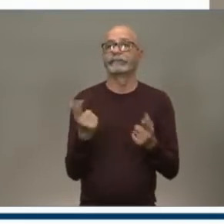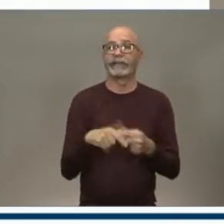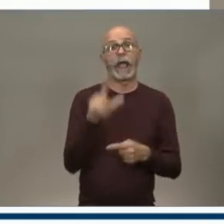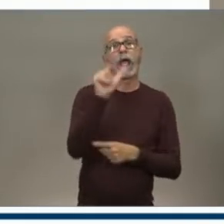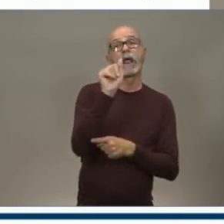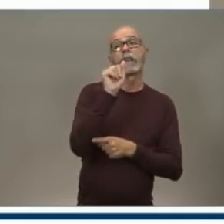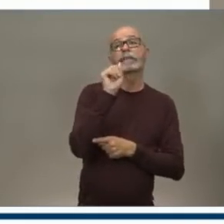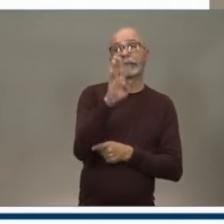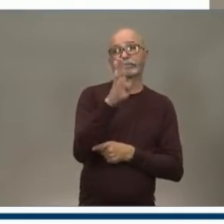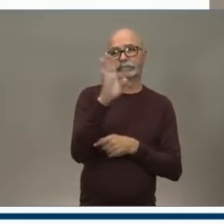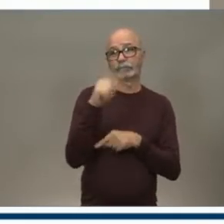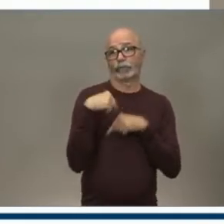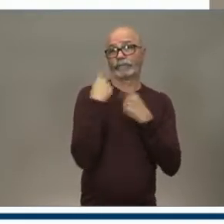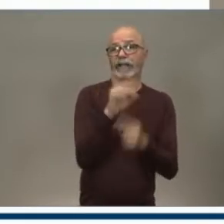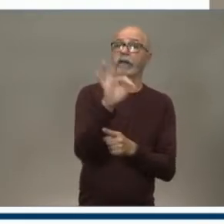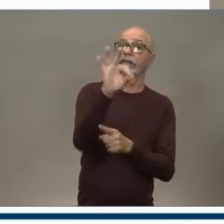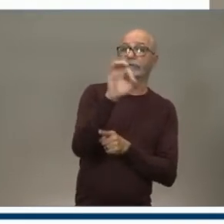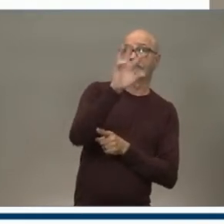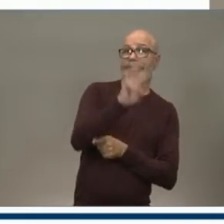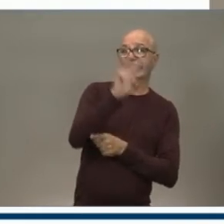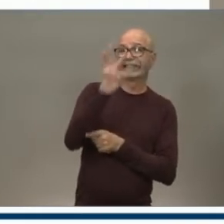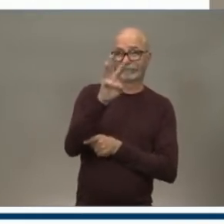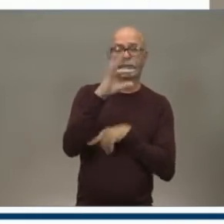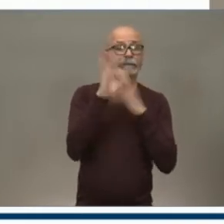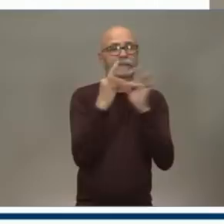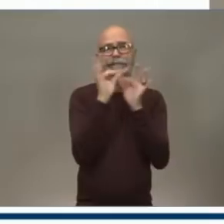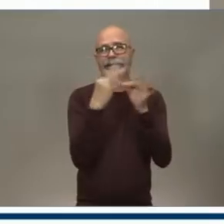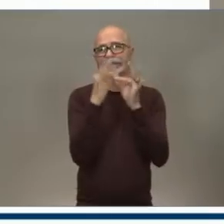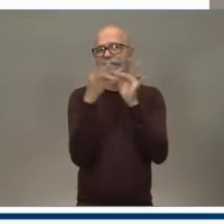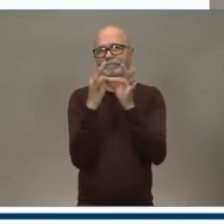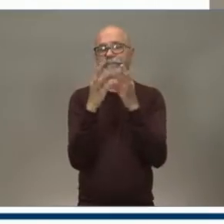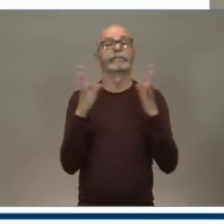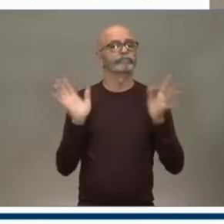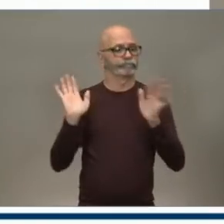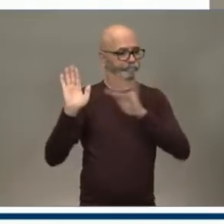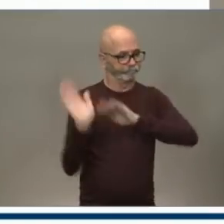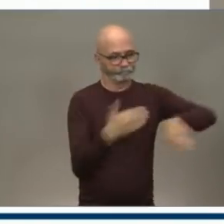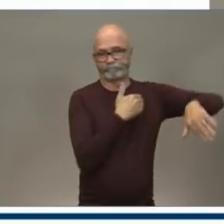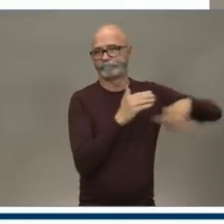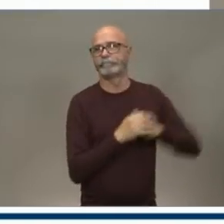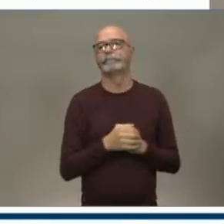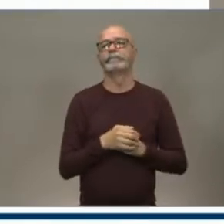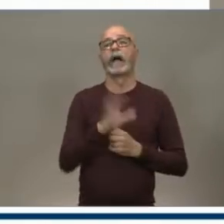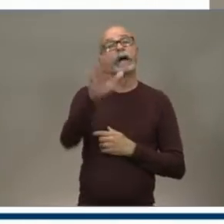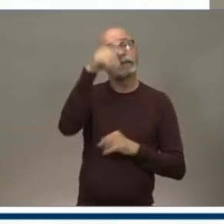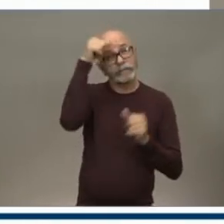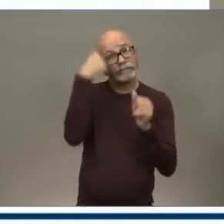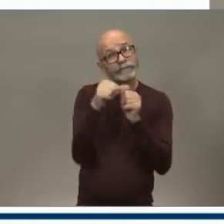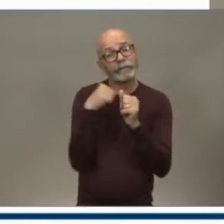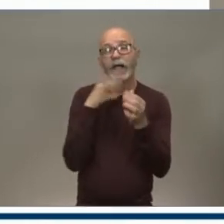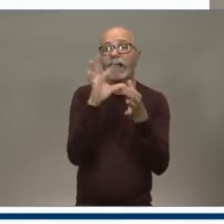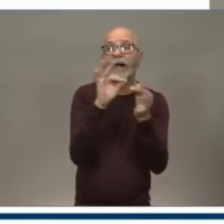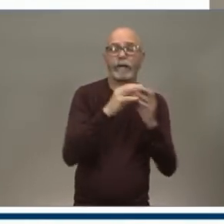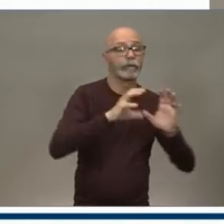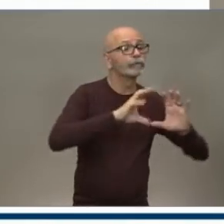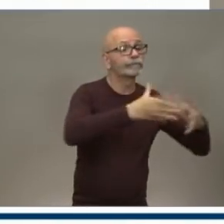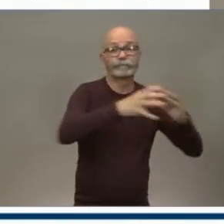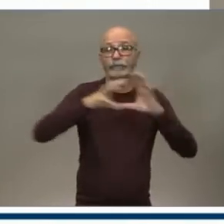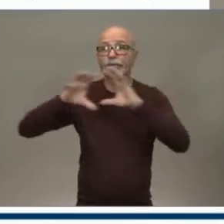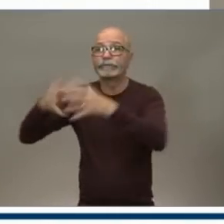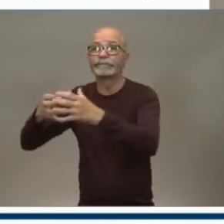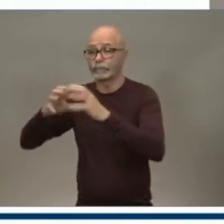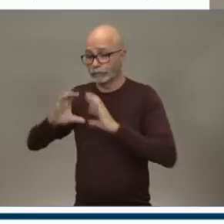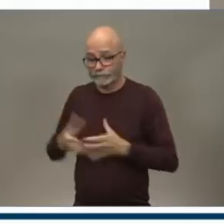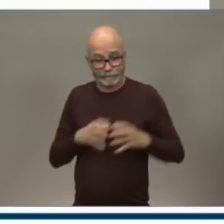966 tests. And we're seeing the separate clusters that we've been talking about becoming linked together primarily through